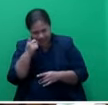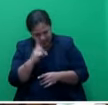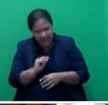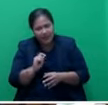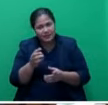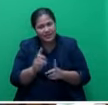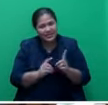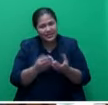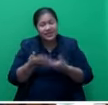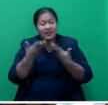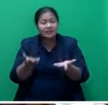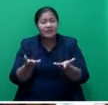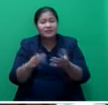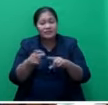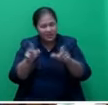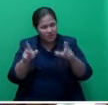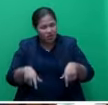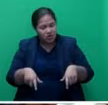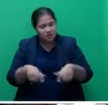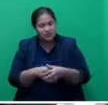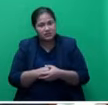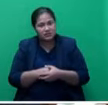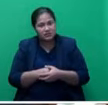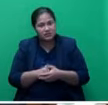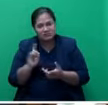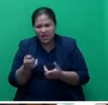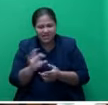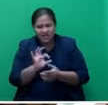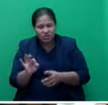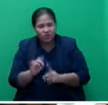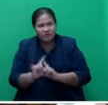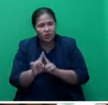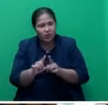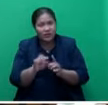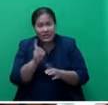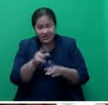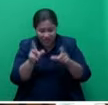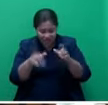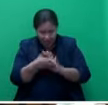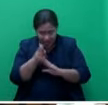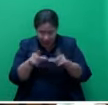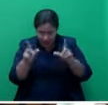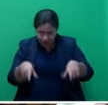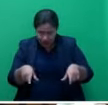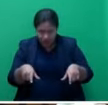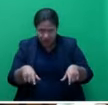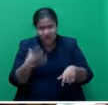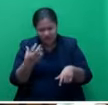court. Not necessarily. Not necessarily. Even the High Court develops jurisprudence. In